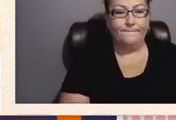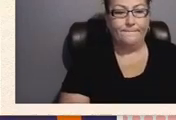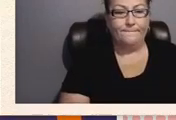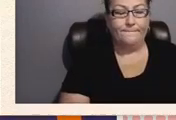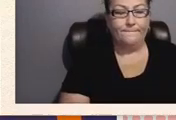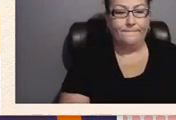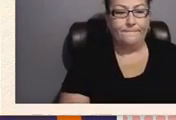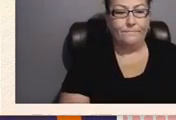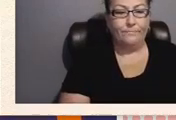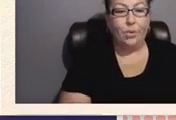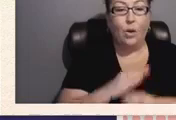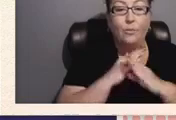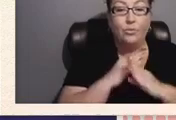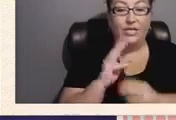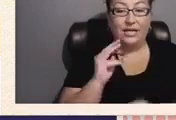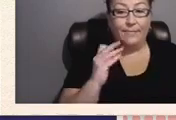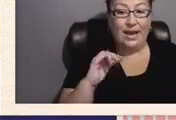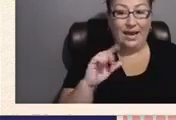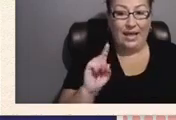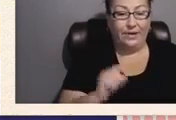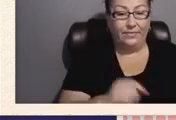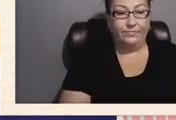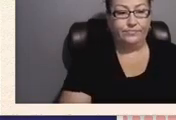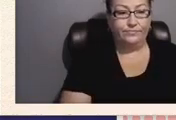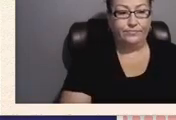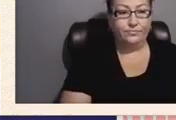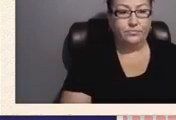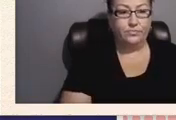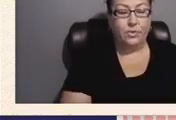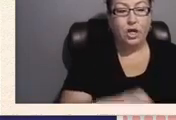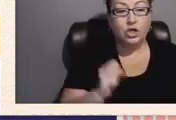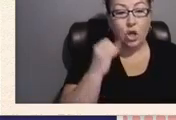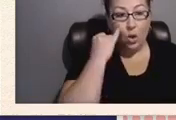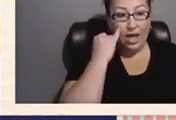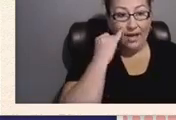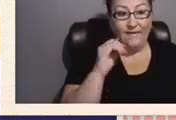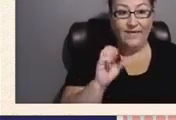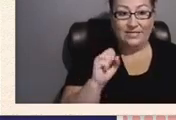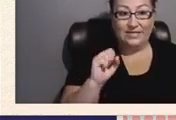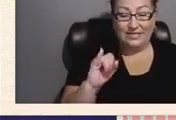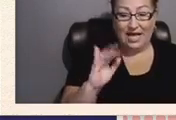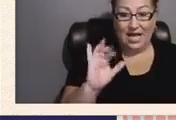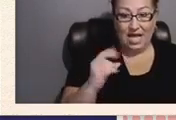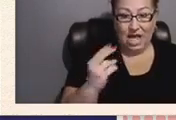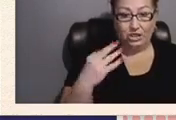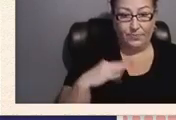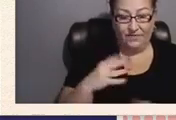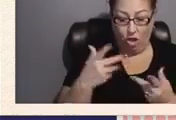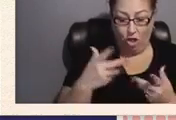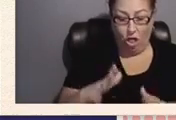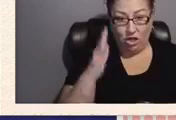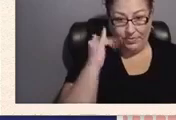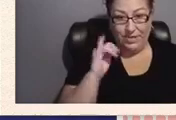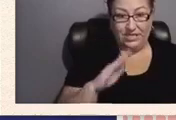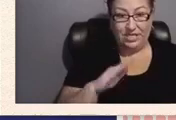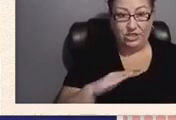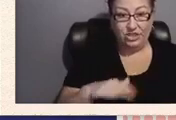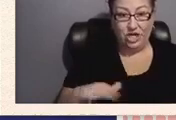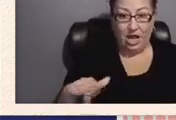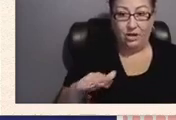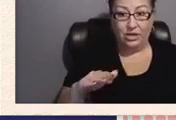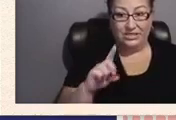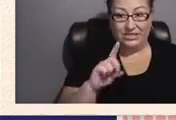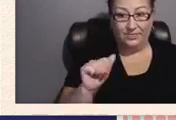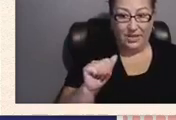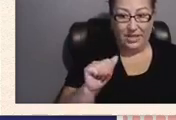Protected Medicaid. So if SSI cash benefits are lost because the childhood disability benefit exceeds